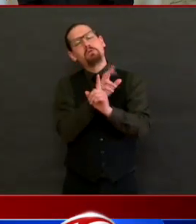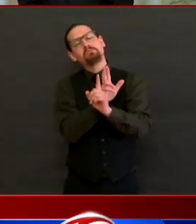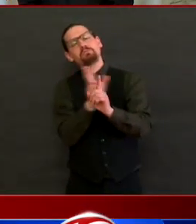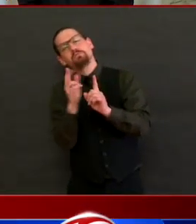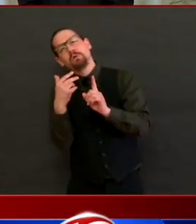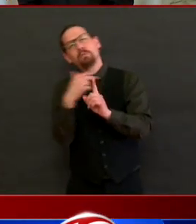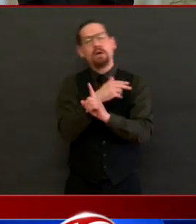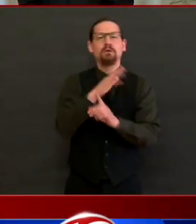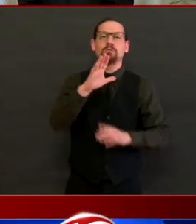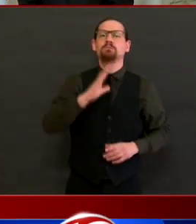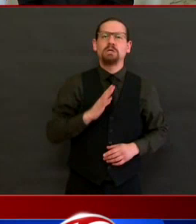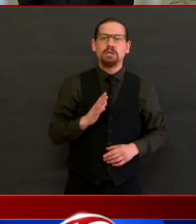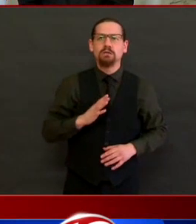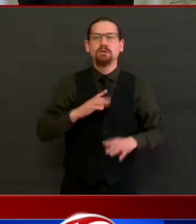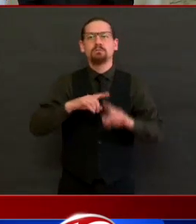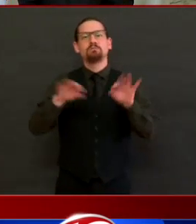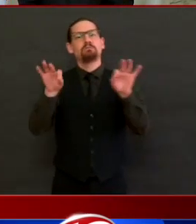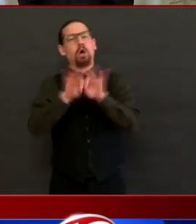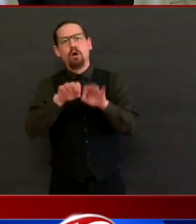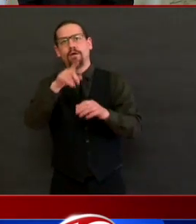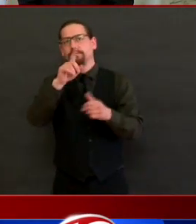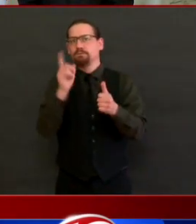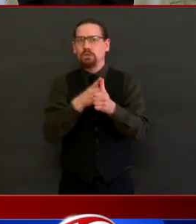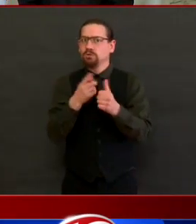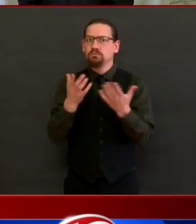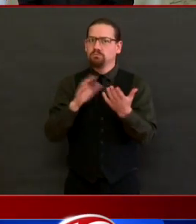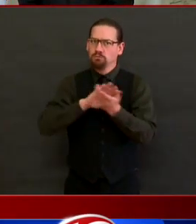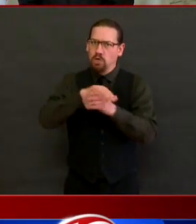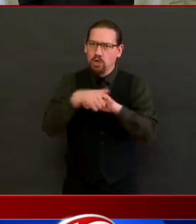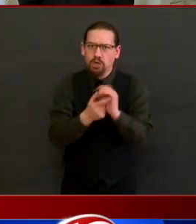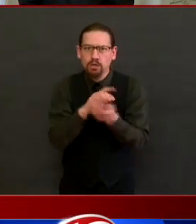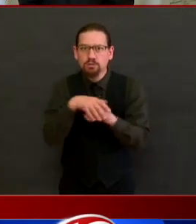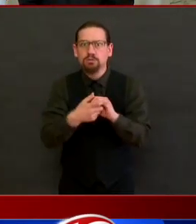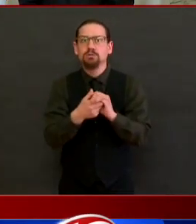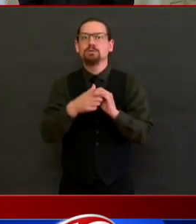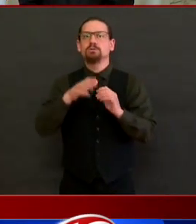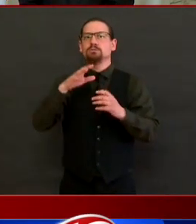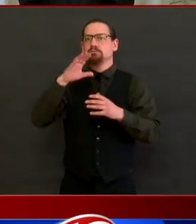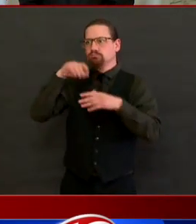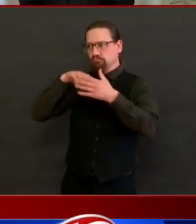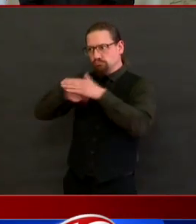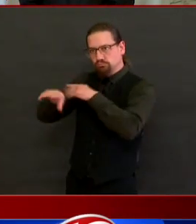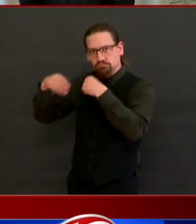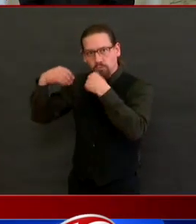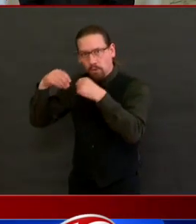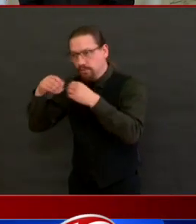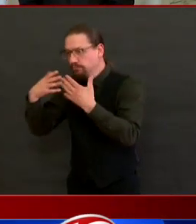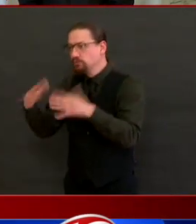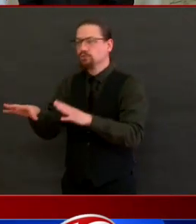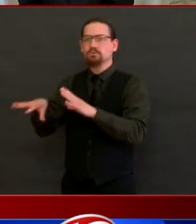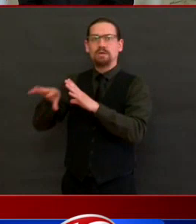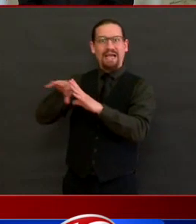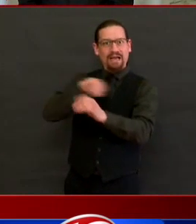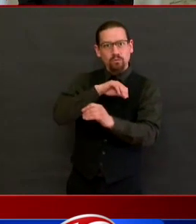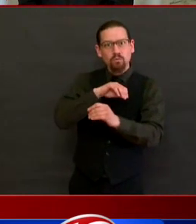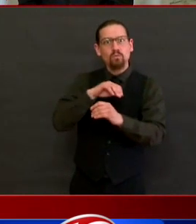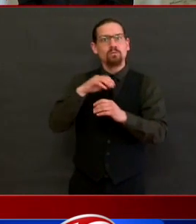Go alone. Don't bring your whole family. Stay away from people in the grocery store. And don't go out if you're